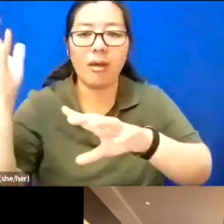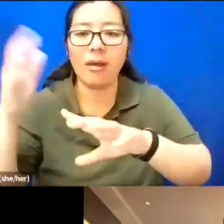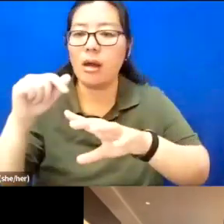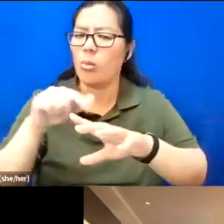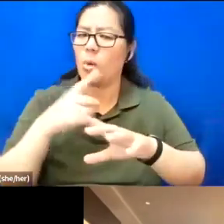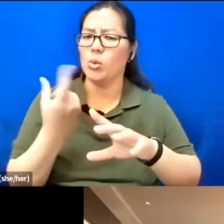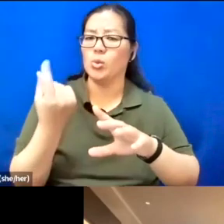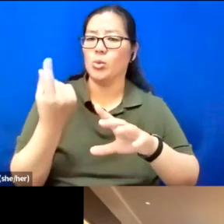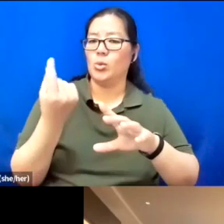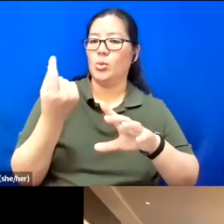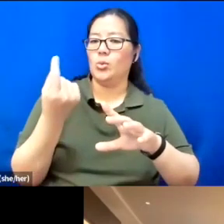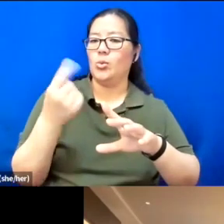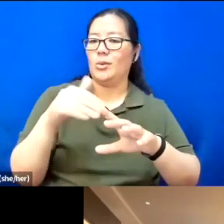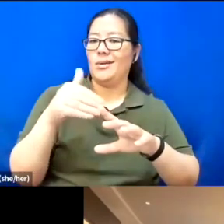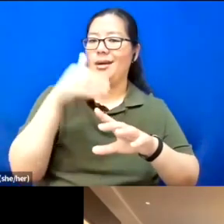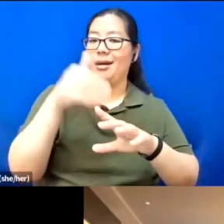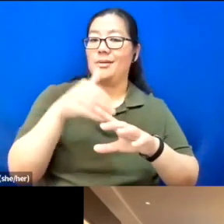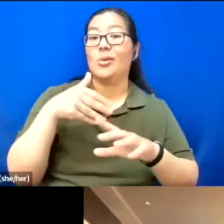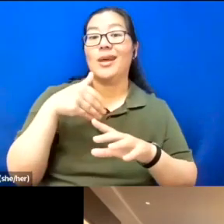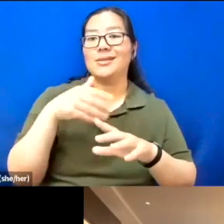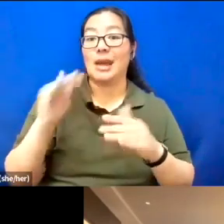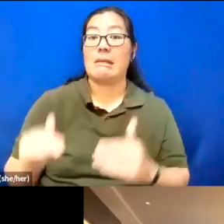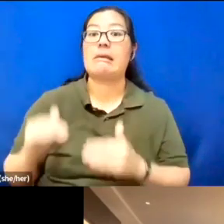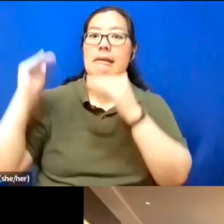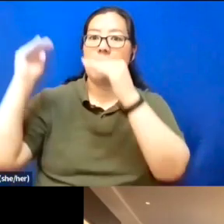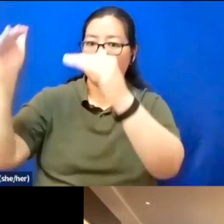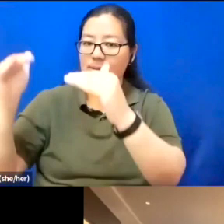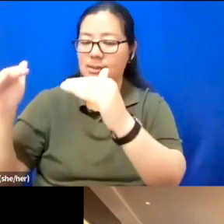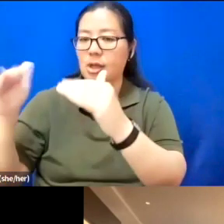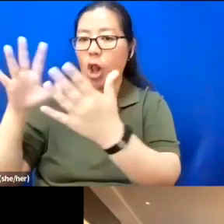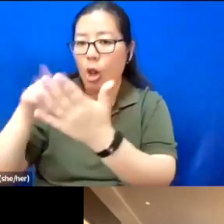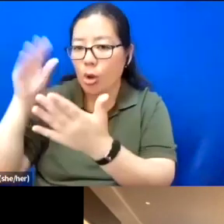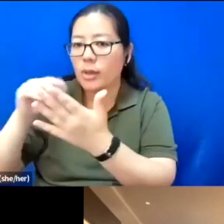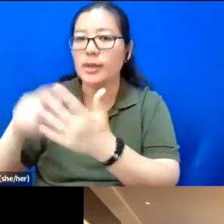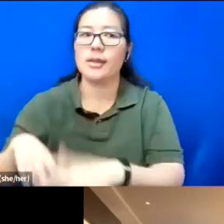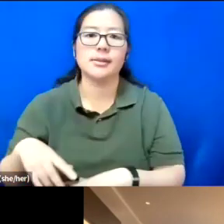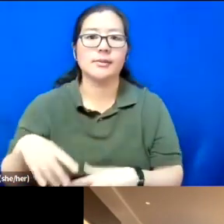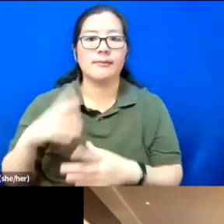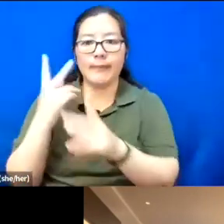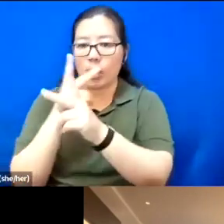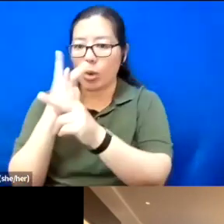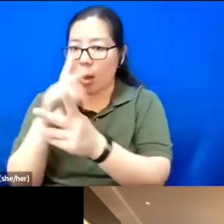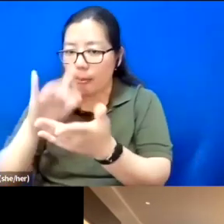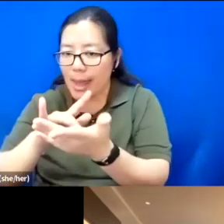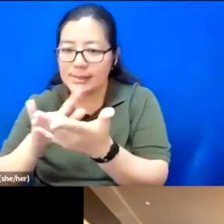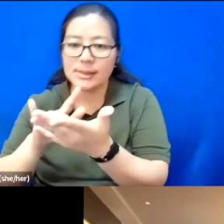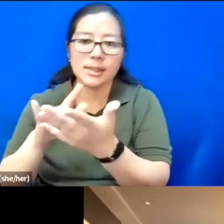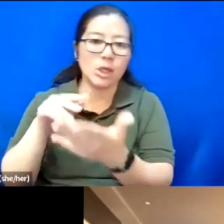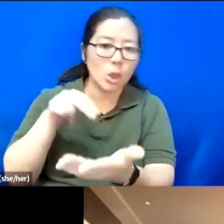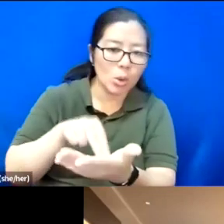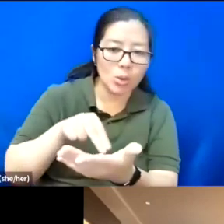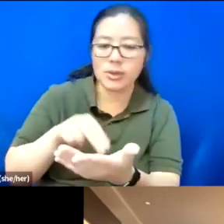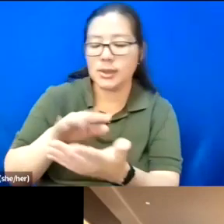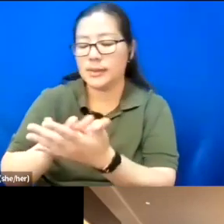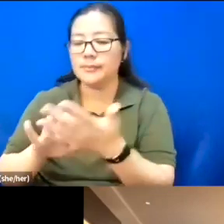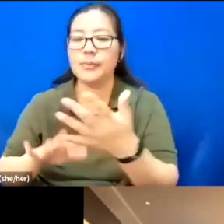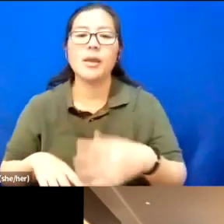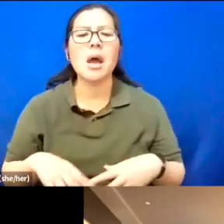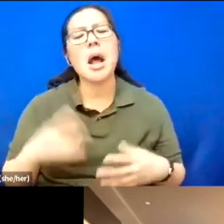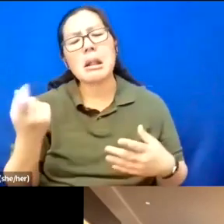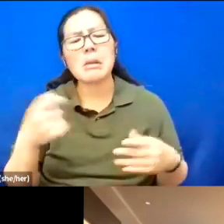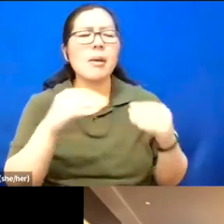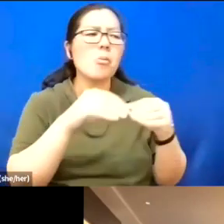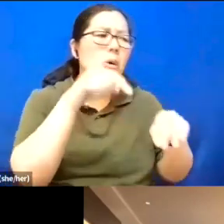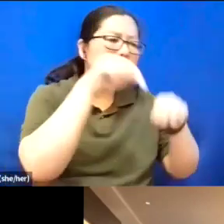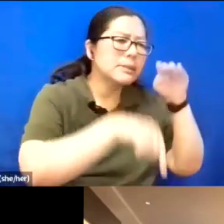know, medicine or so, or nursing. Of course, you go a little deeper in the anatomy, but you don't go that